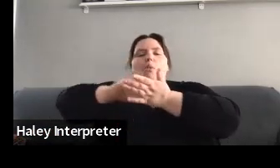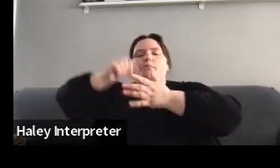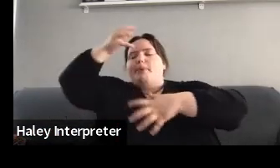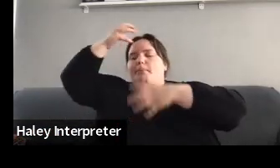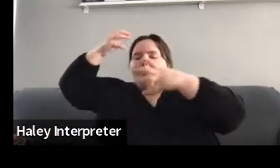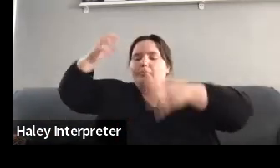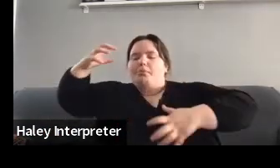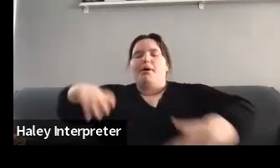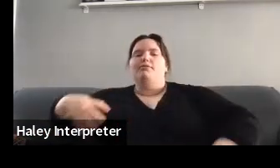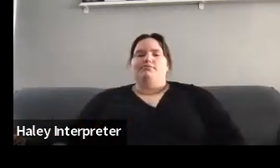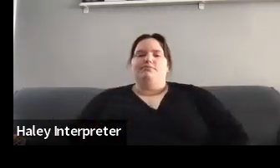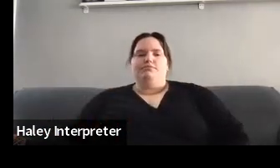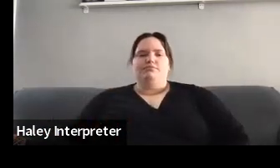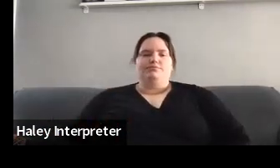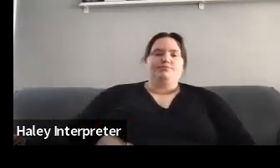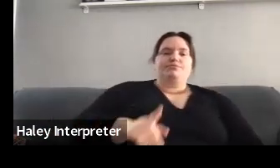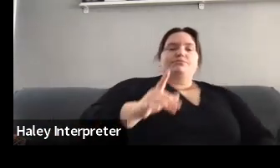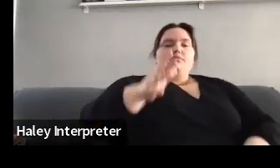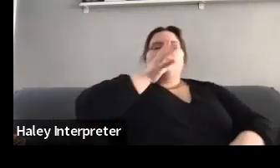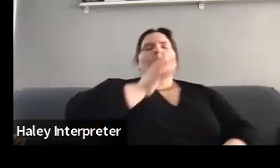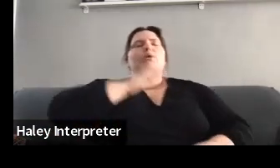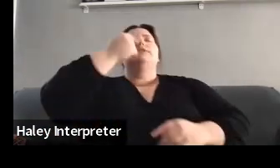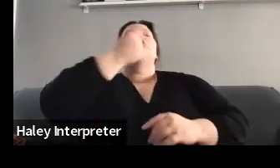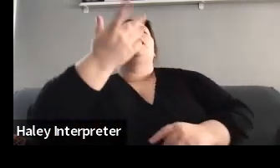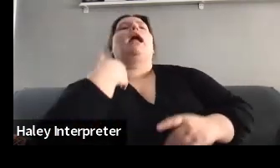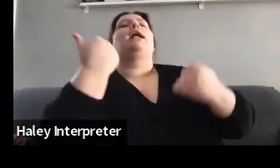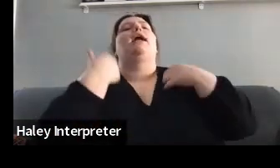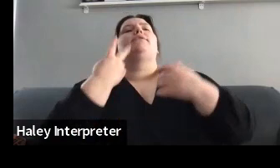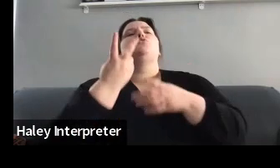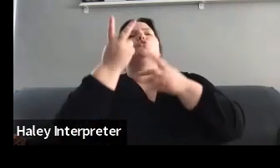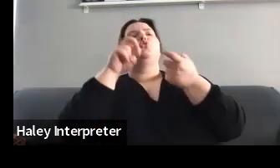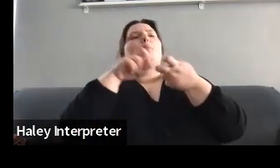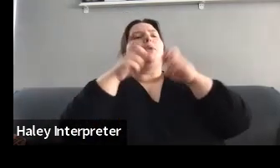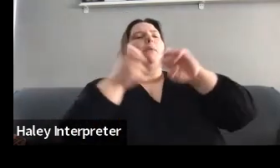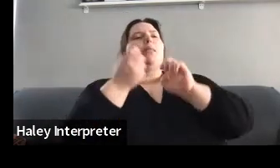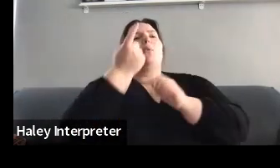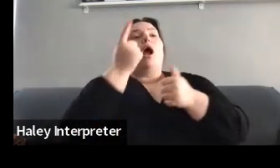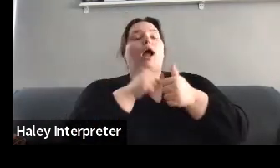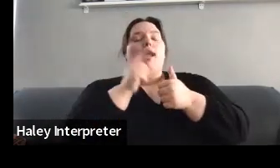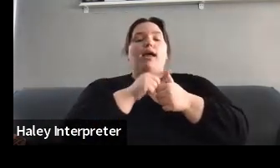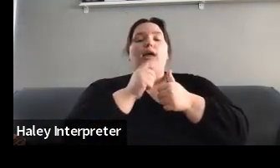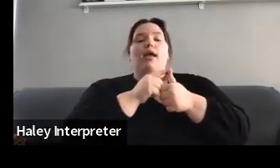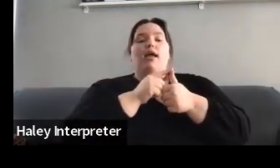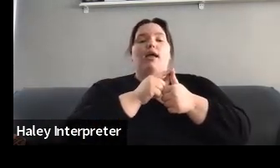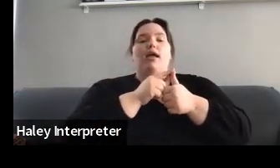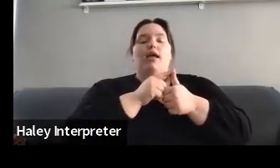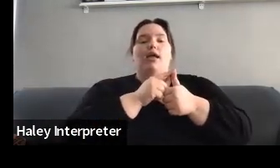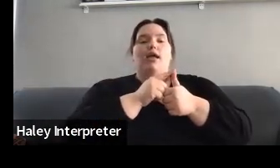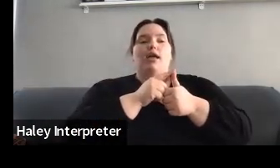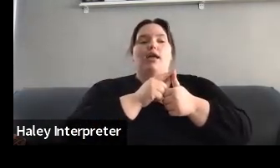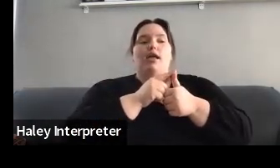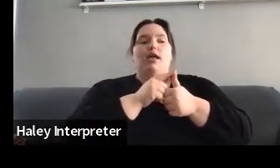I have two issues. Okay. One is my kids don't,